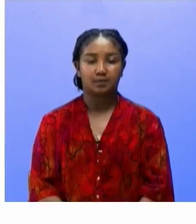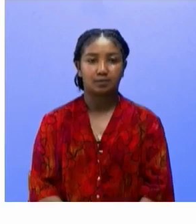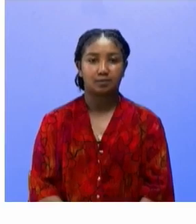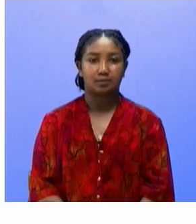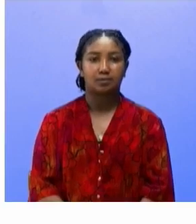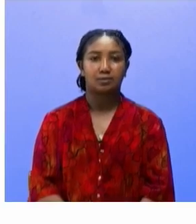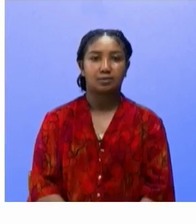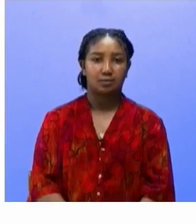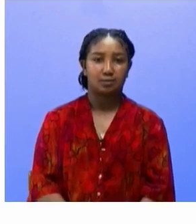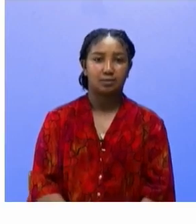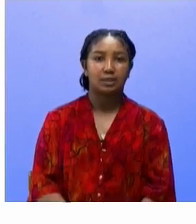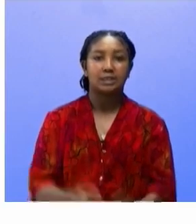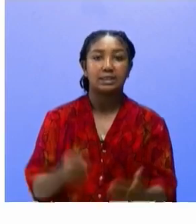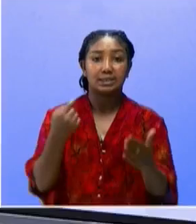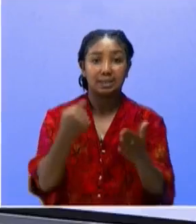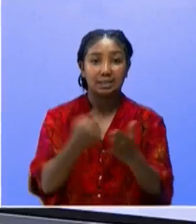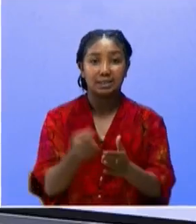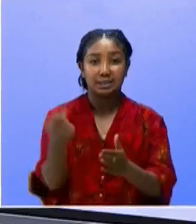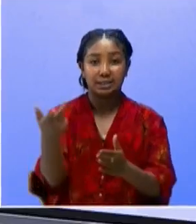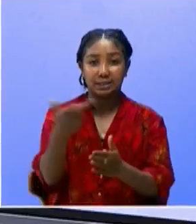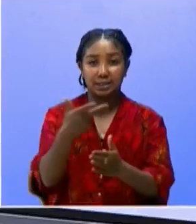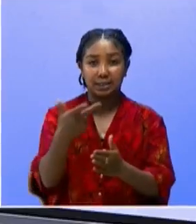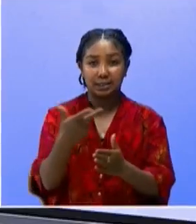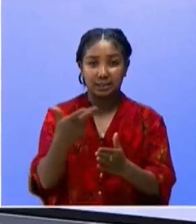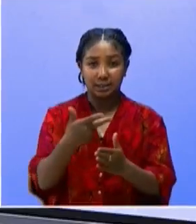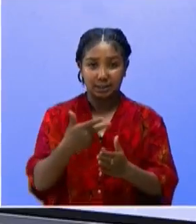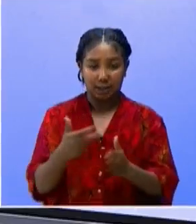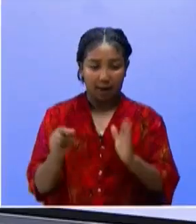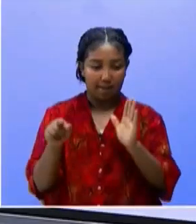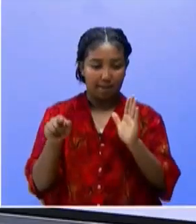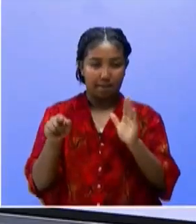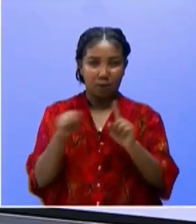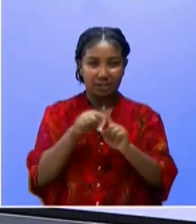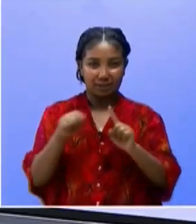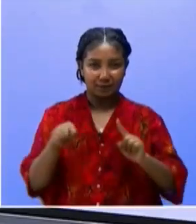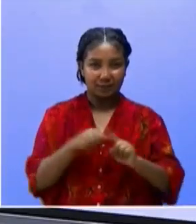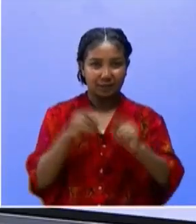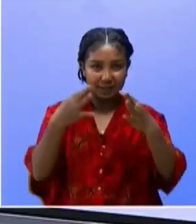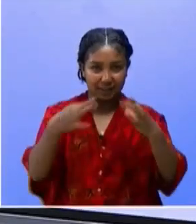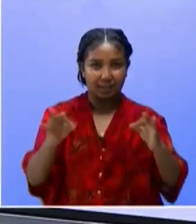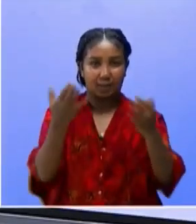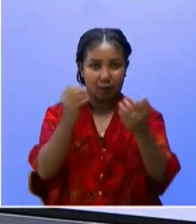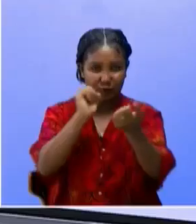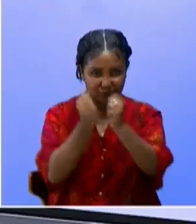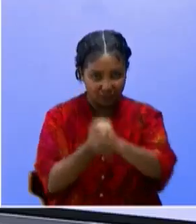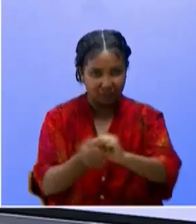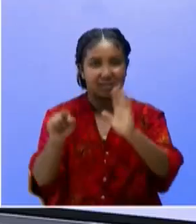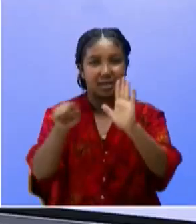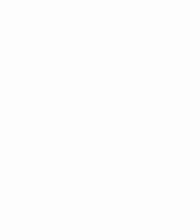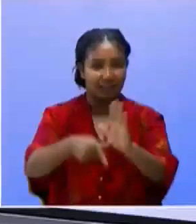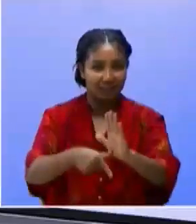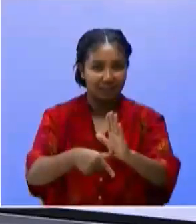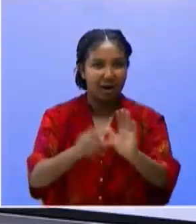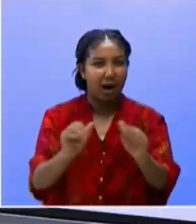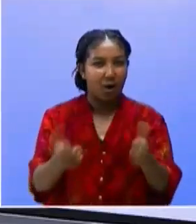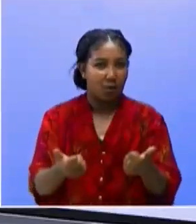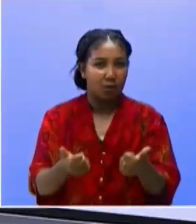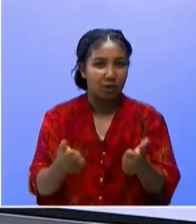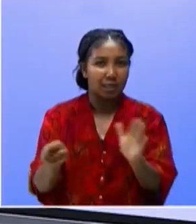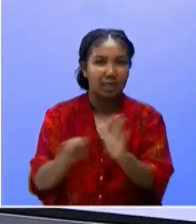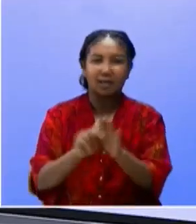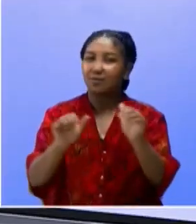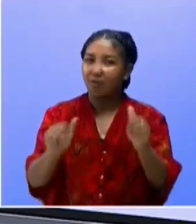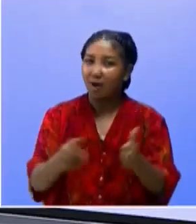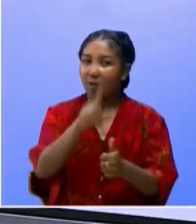Let us make these three affirmative or positive sentences negative. How do we do? Let me give you a